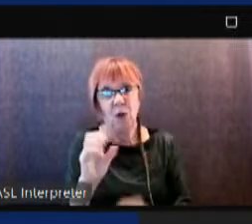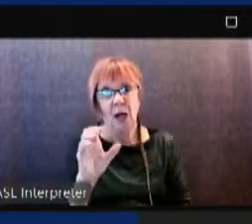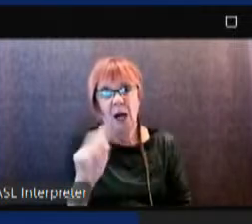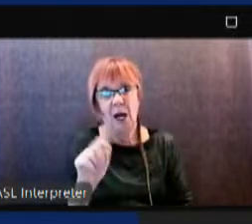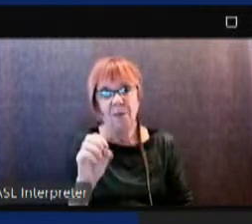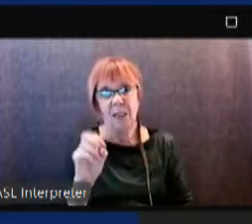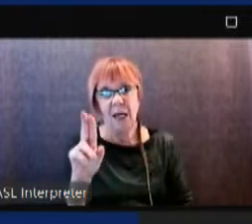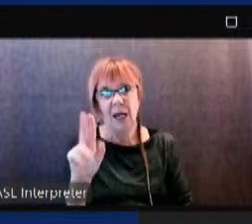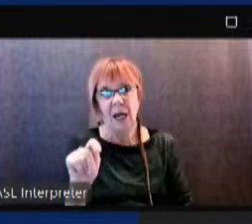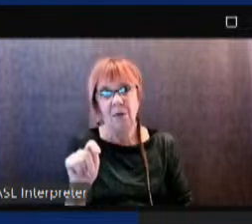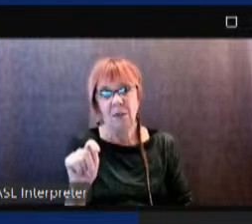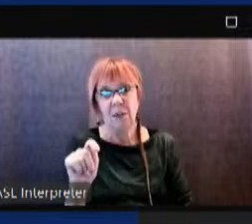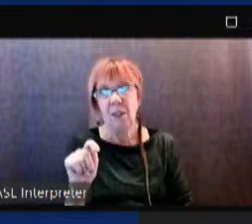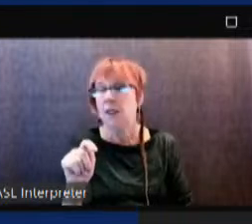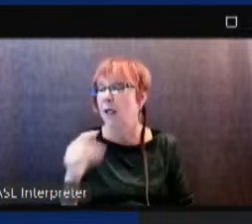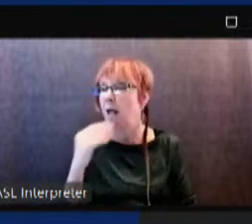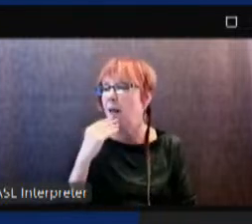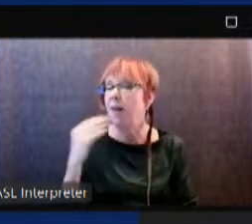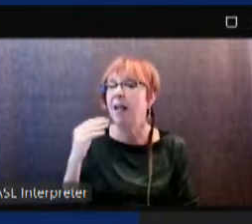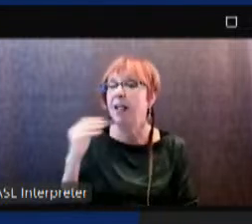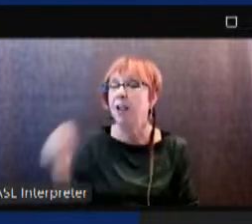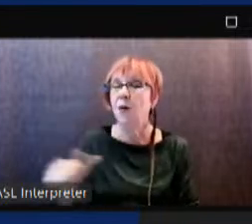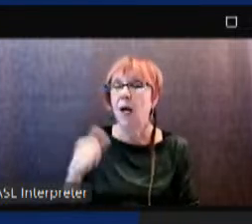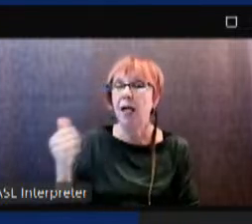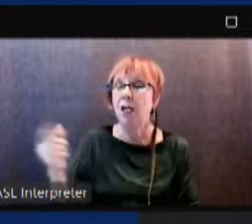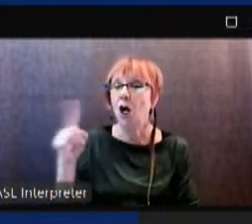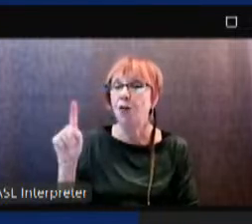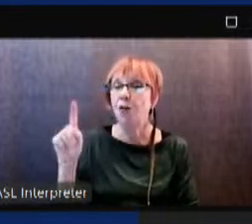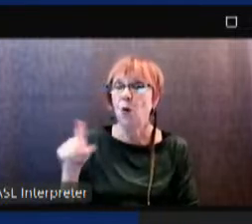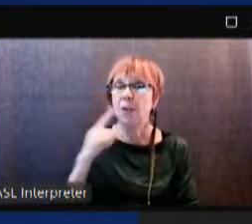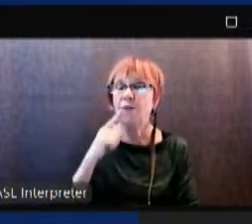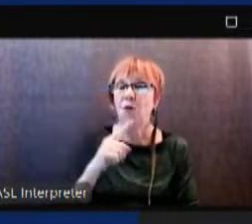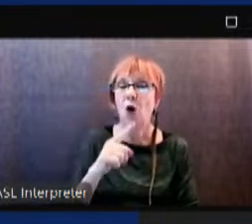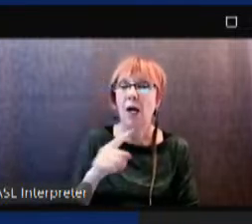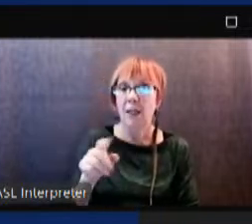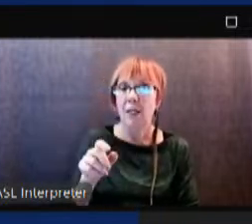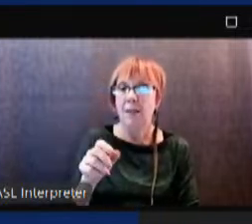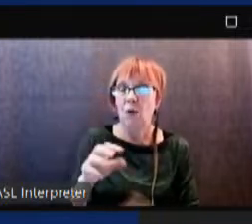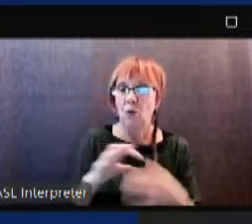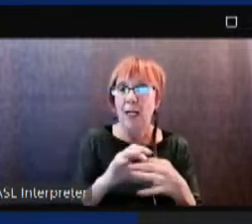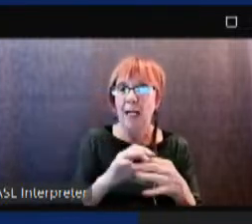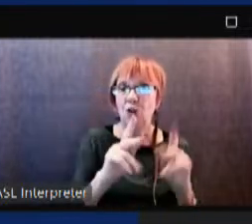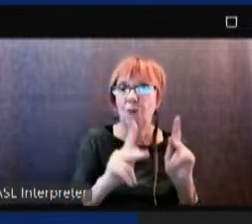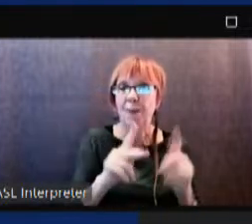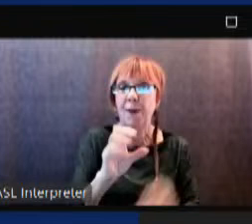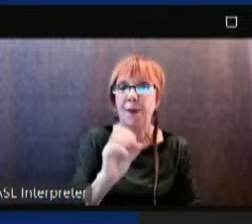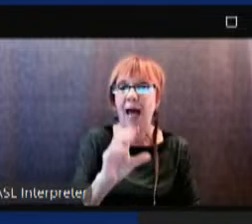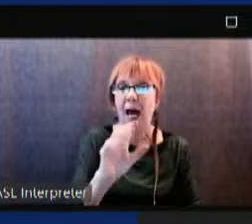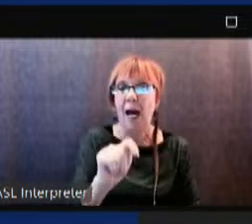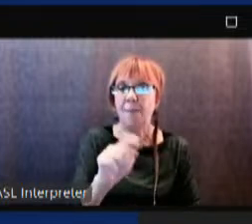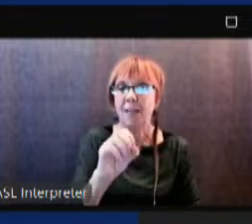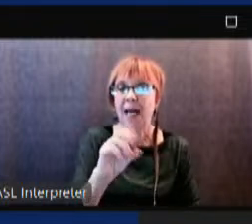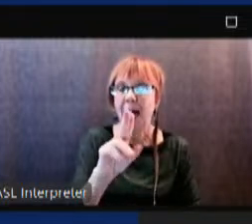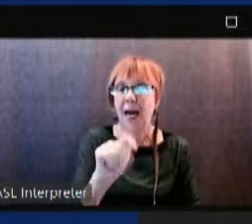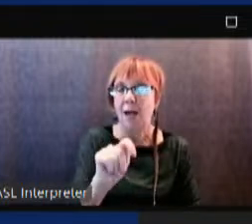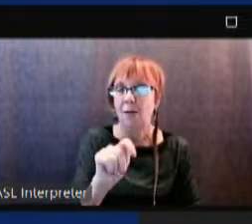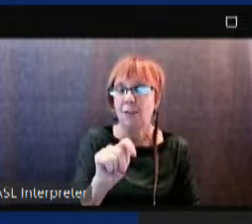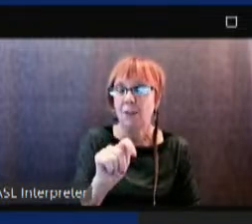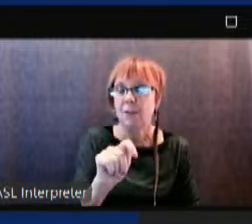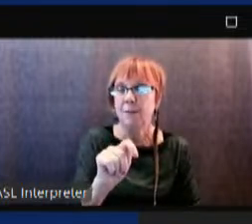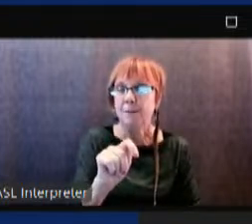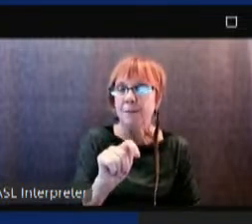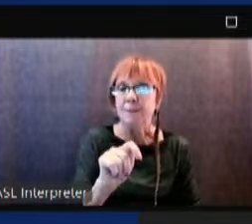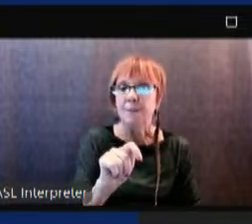Thank you, Sid and Helen. And another question for those who have opted out of the debris removal program. On the Phase